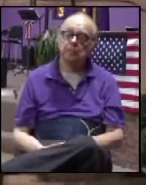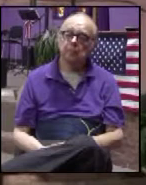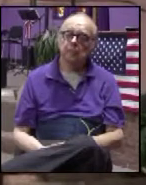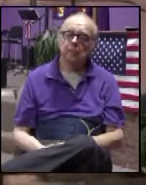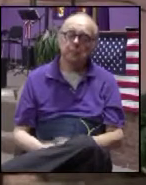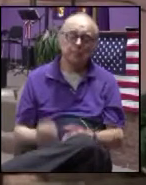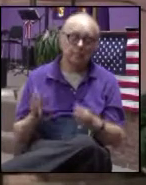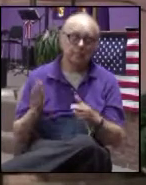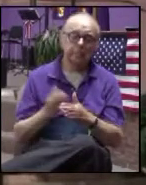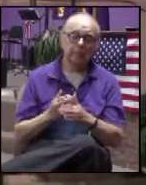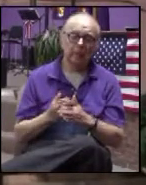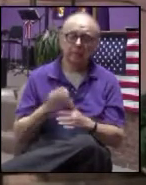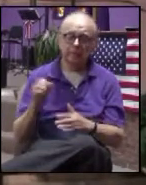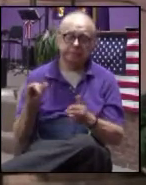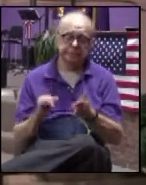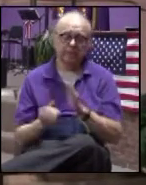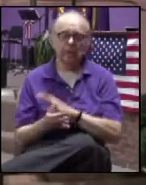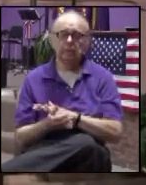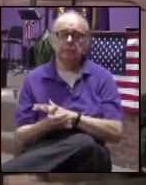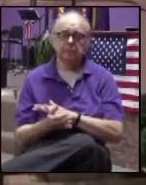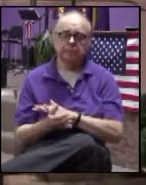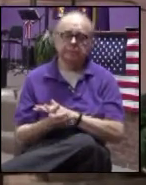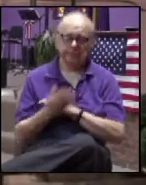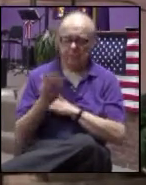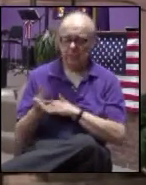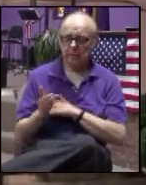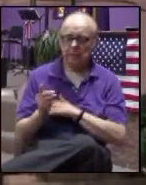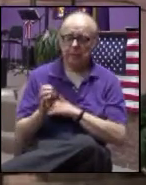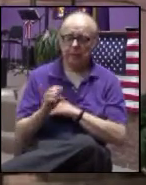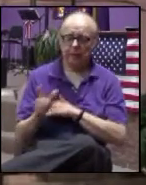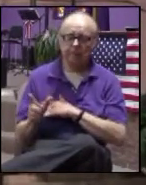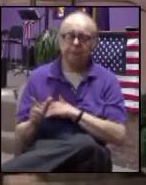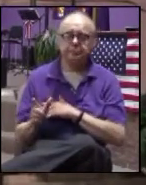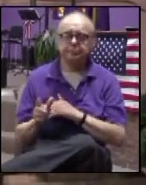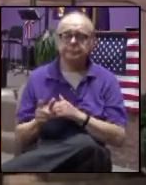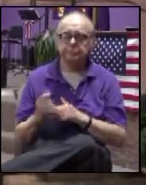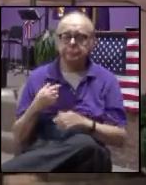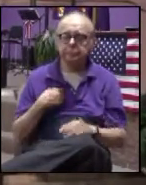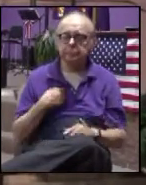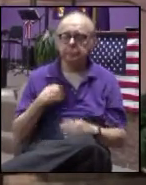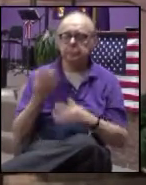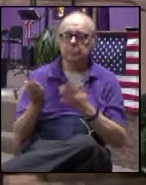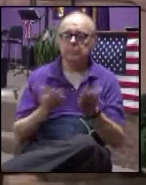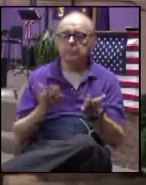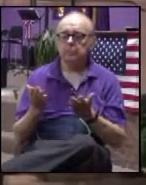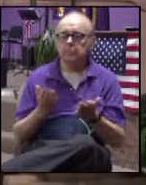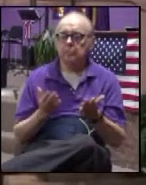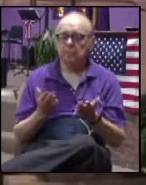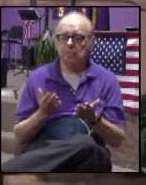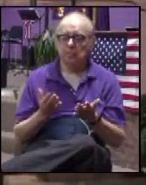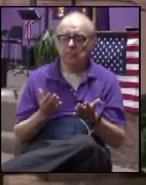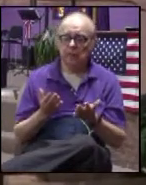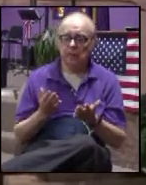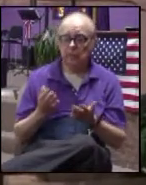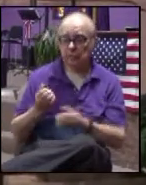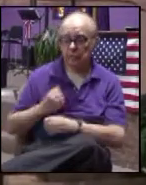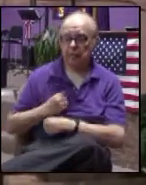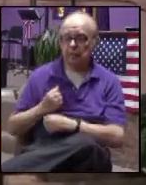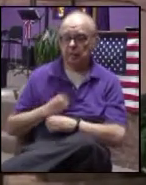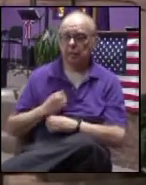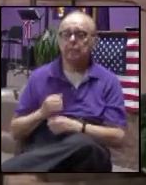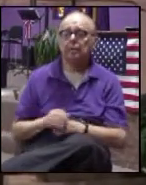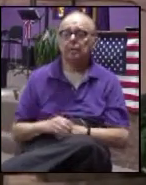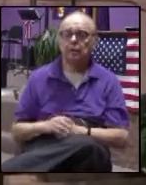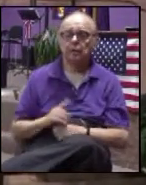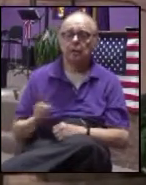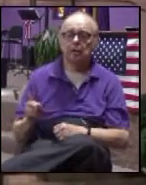I shared in Sunday school this morning. Here's the deal. I served in the military.